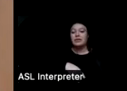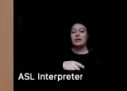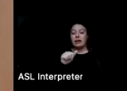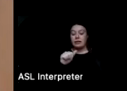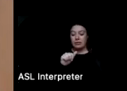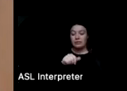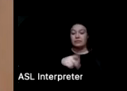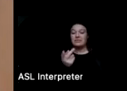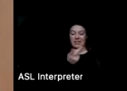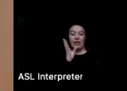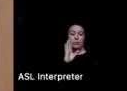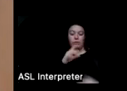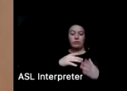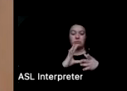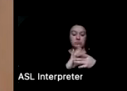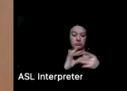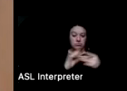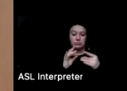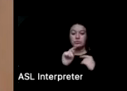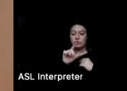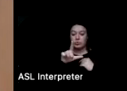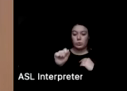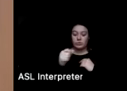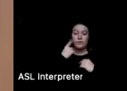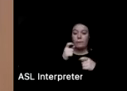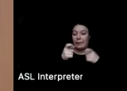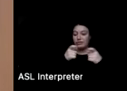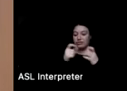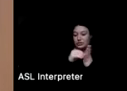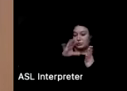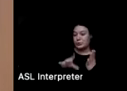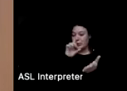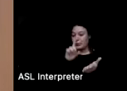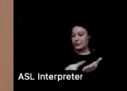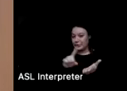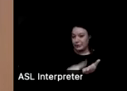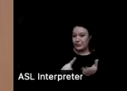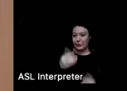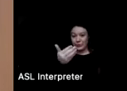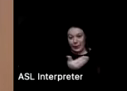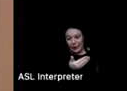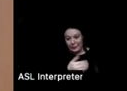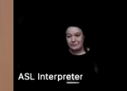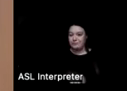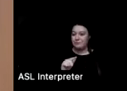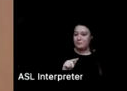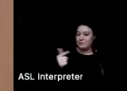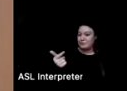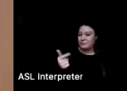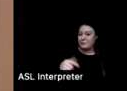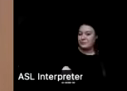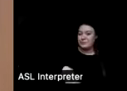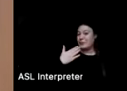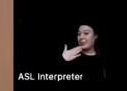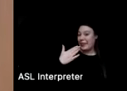some tools for managing student research. So I'll welcome them to the screen. Okay. Thanks, Melissa. Thanks, Melissa.